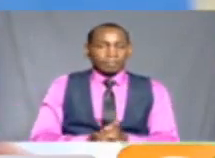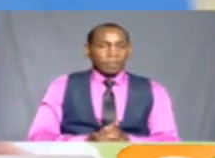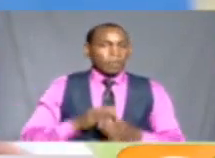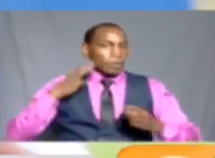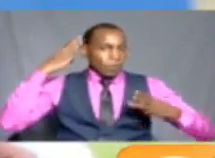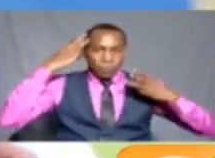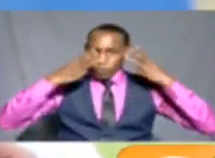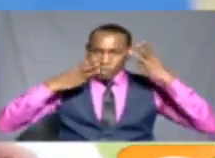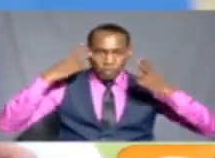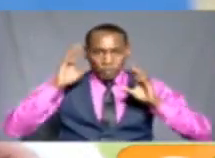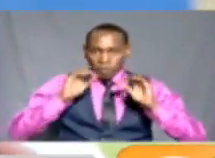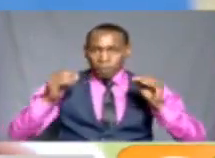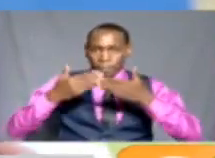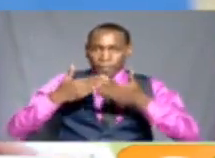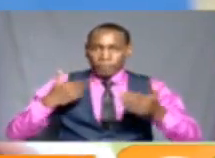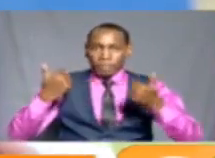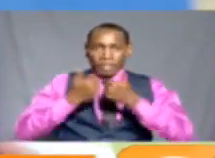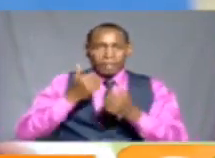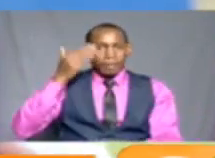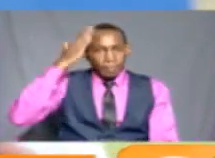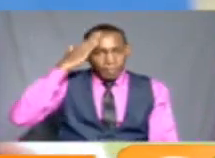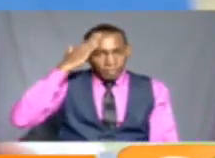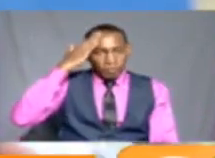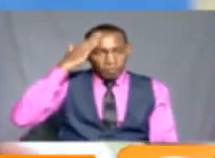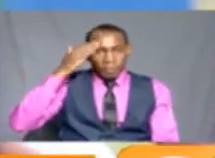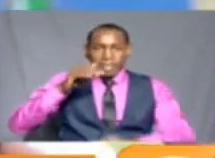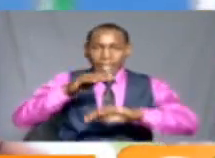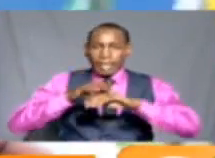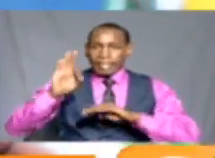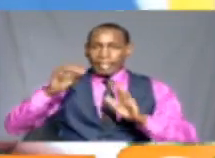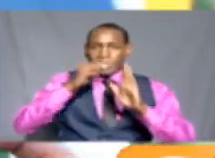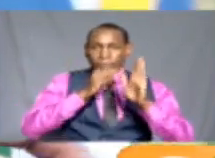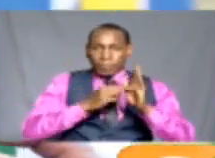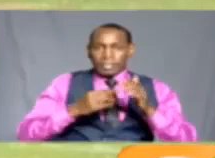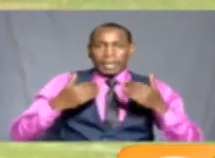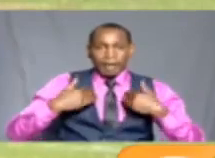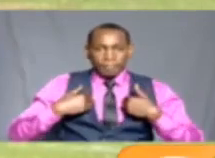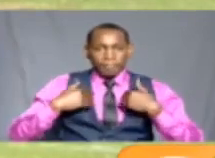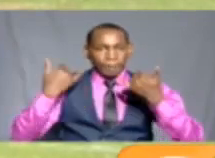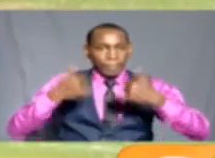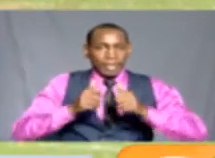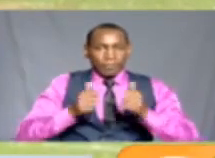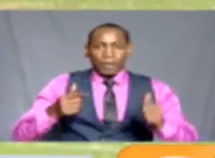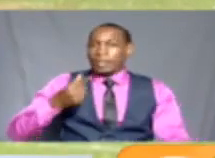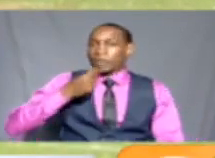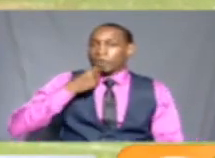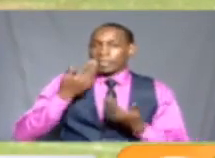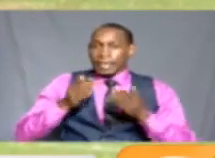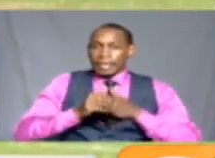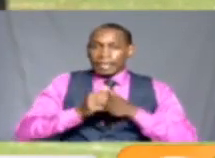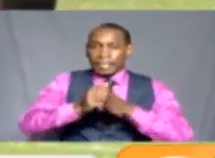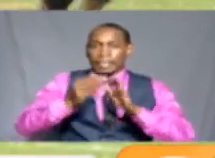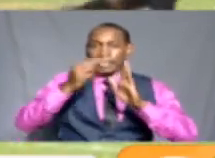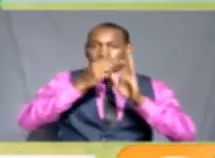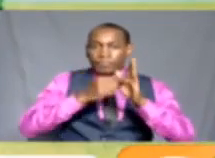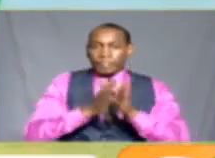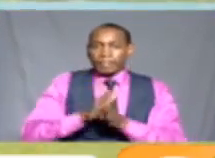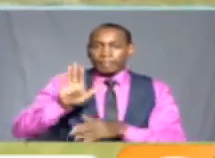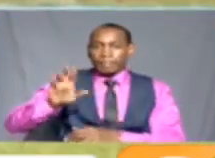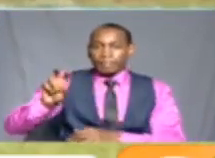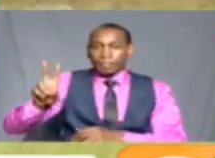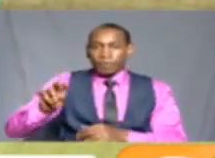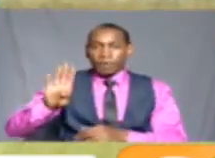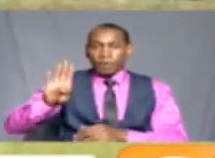worried before the game as well. We knew we was going to get another 3 points because we find the rhythm. Gor Mahia now lead the table on 52 points,